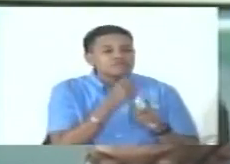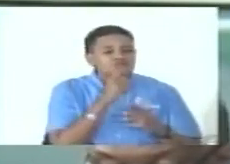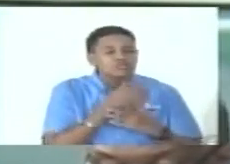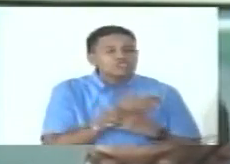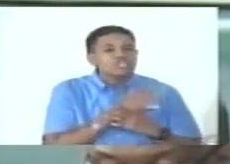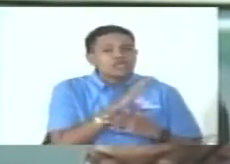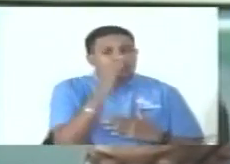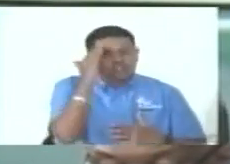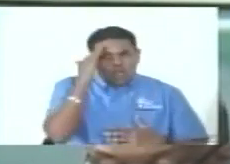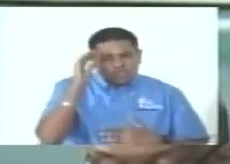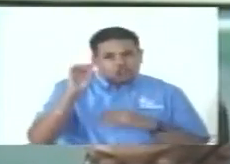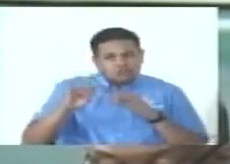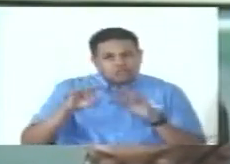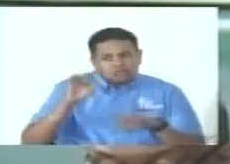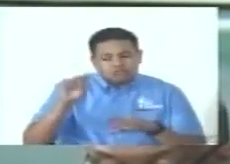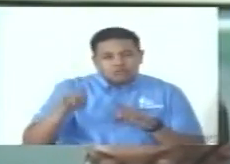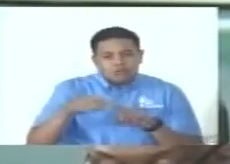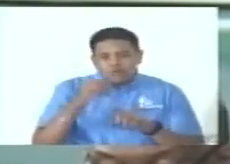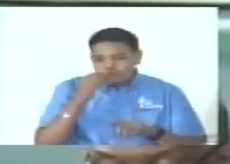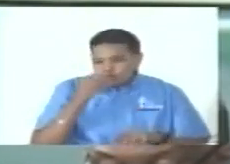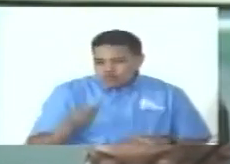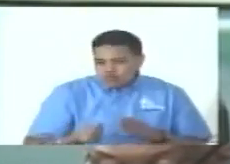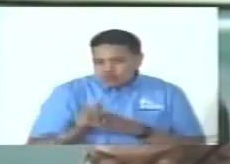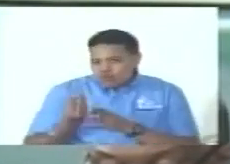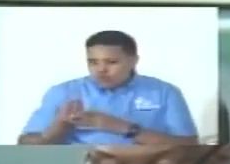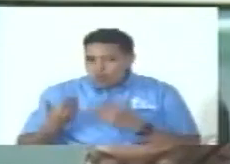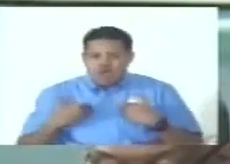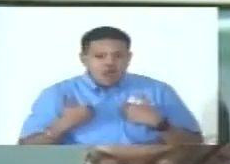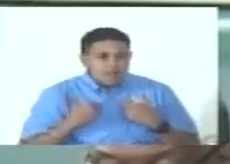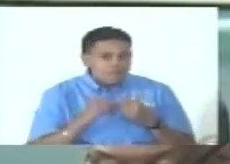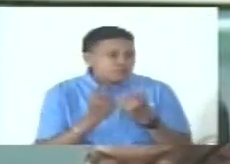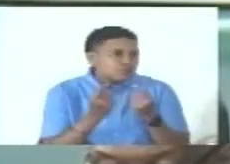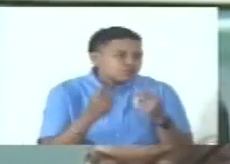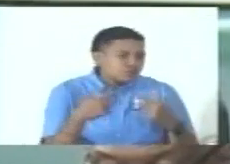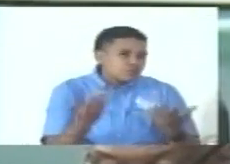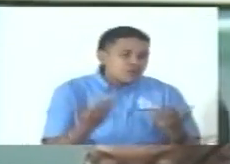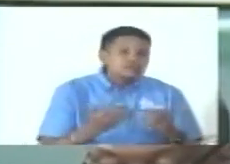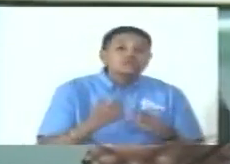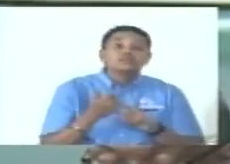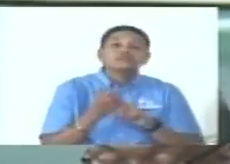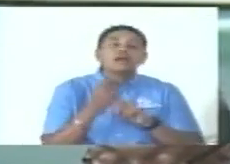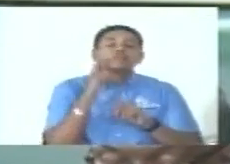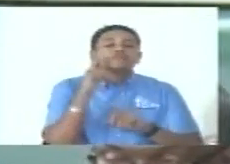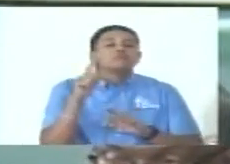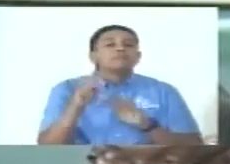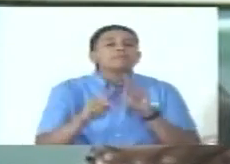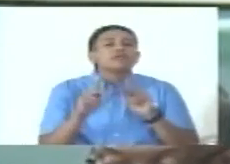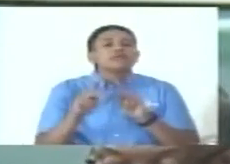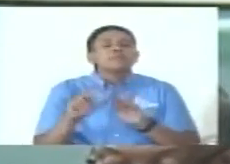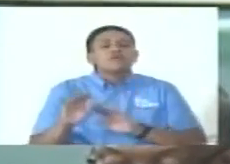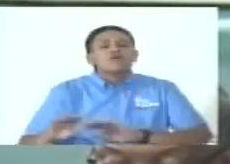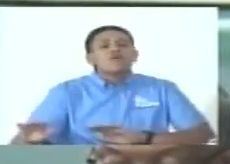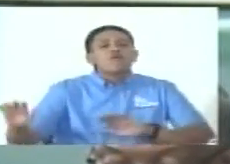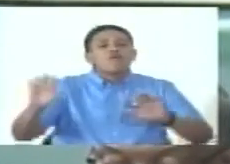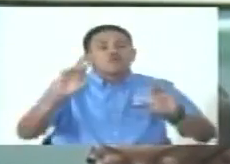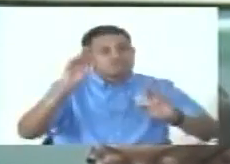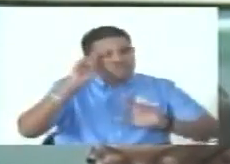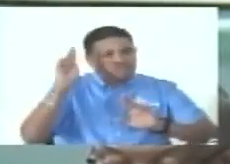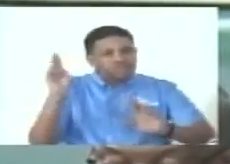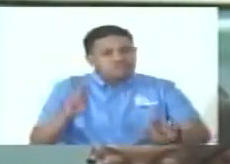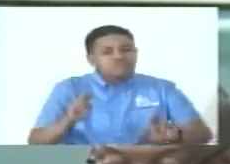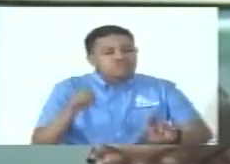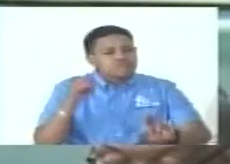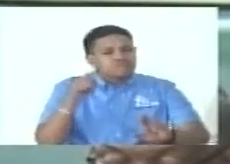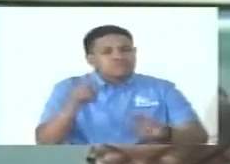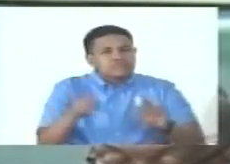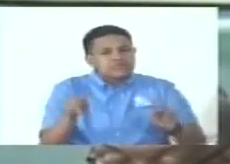his knowledge of crop and livestock. He treated people with respect. And Mr. President,